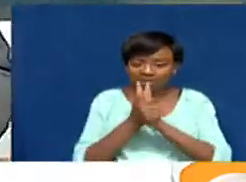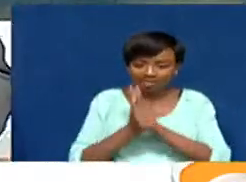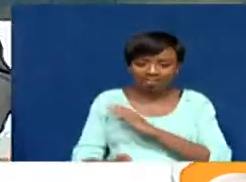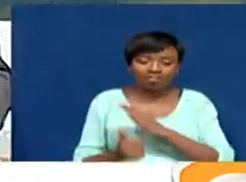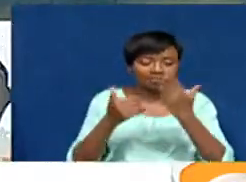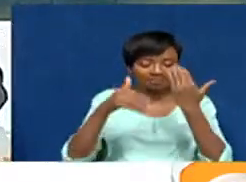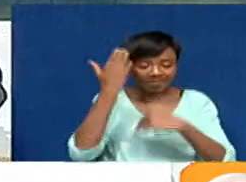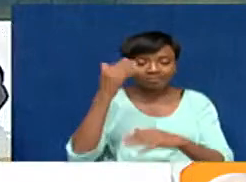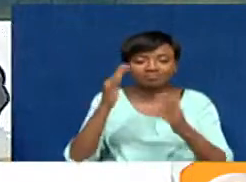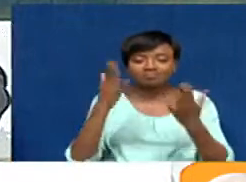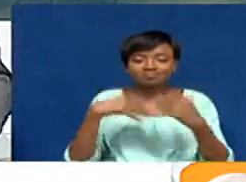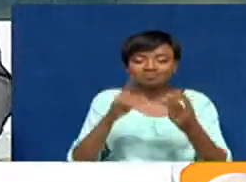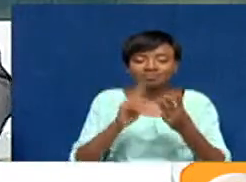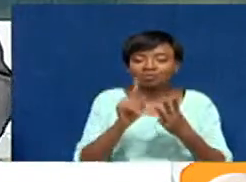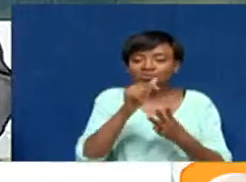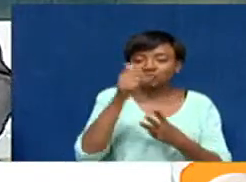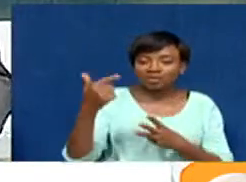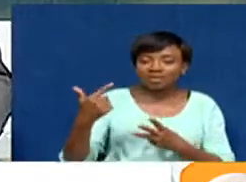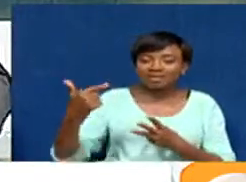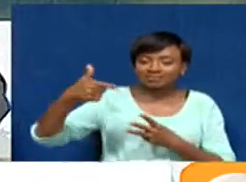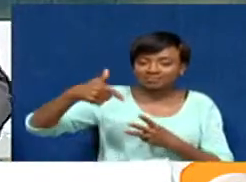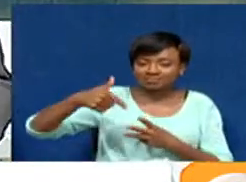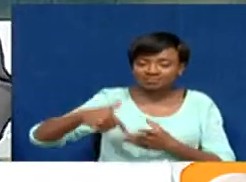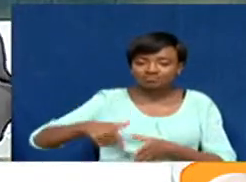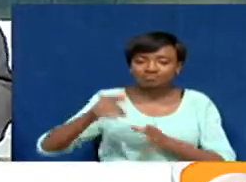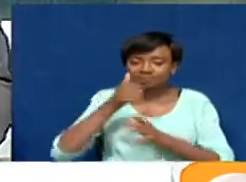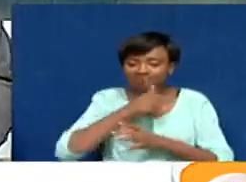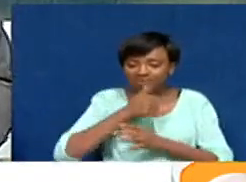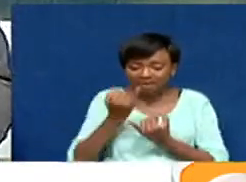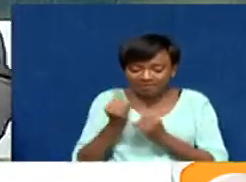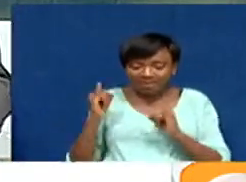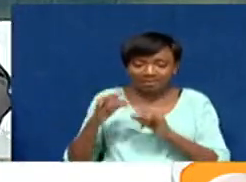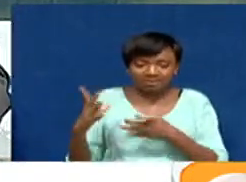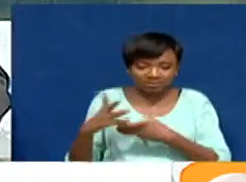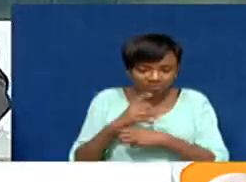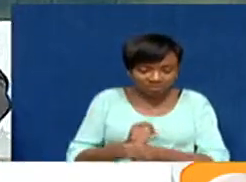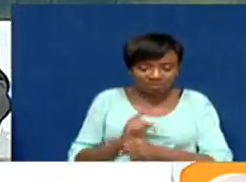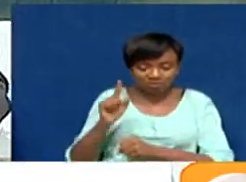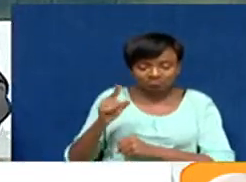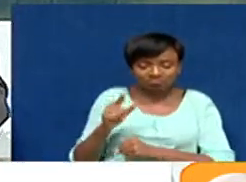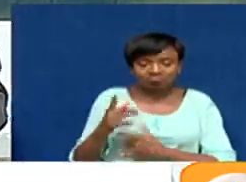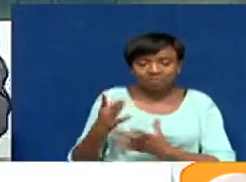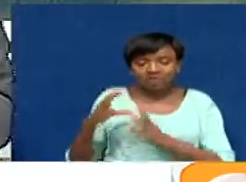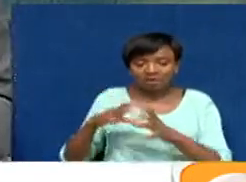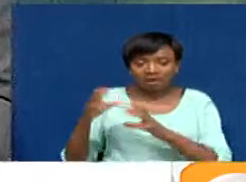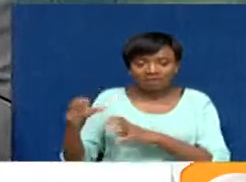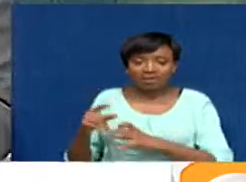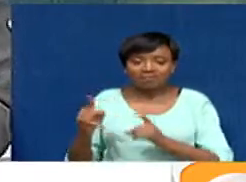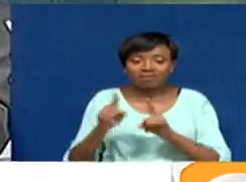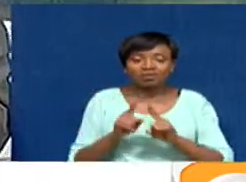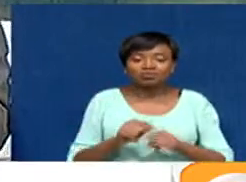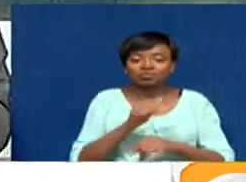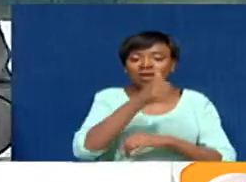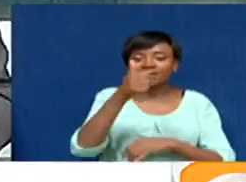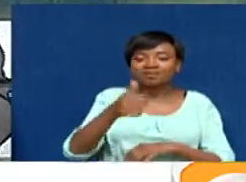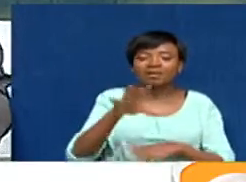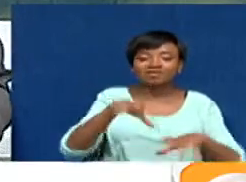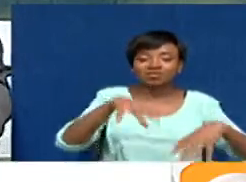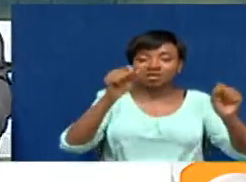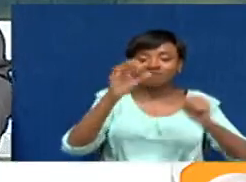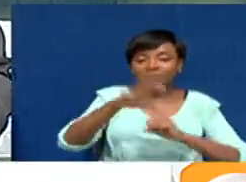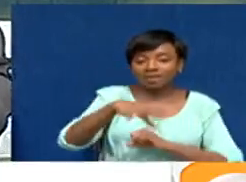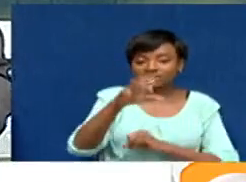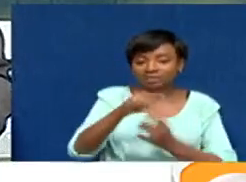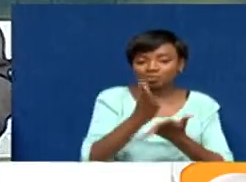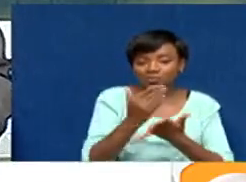Martin Chomba, Chair of the Petroleum Outlets Association of Kenya. Also, thank you for your time today. And joining us virtually has been Simon Kimutai, the Chair of